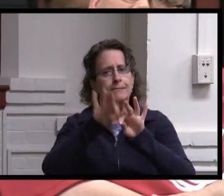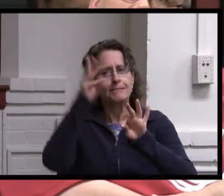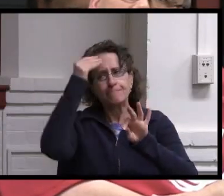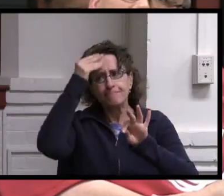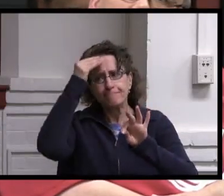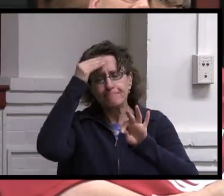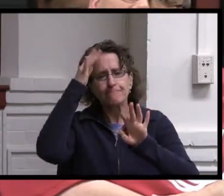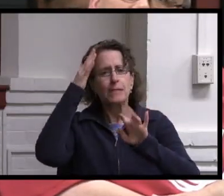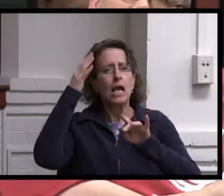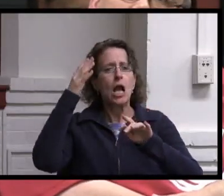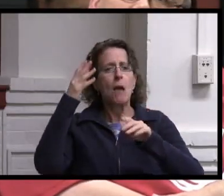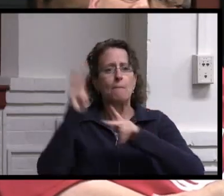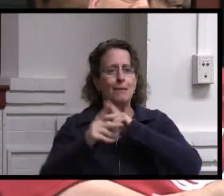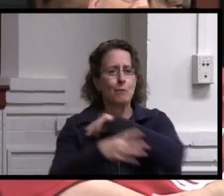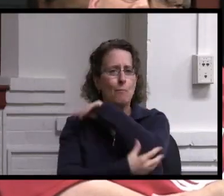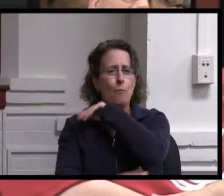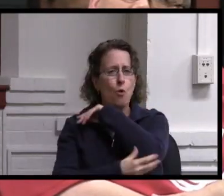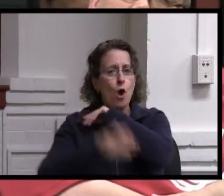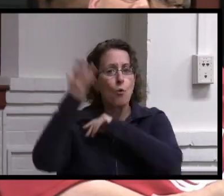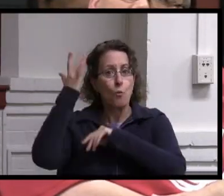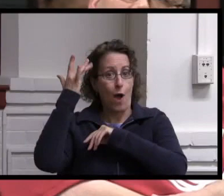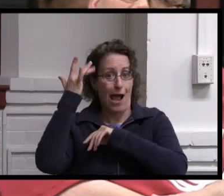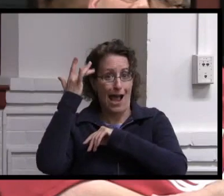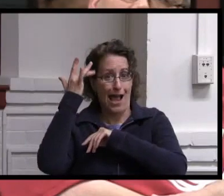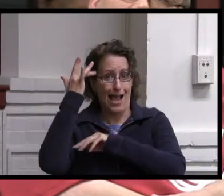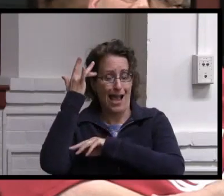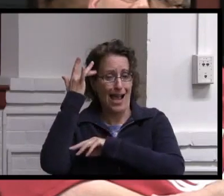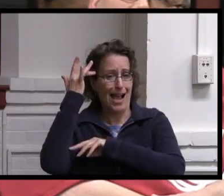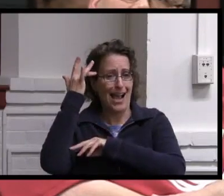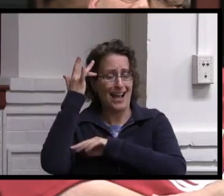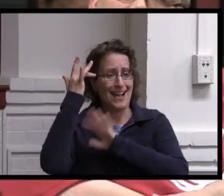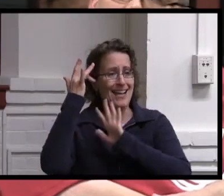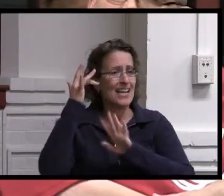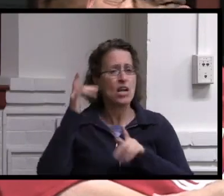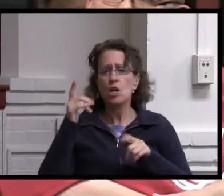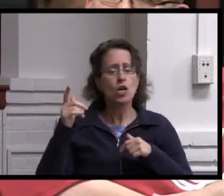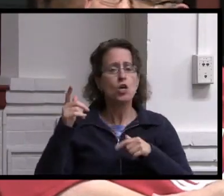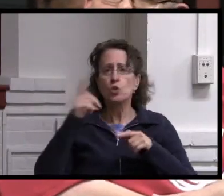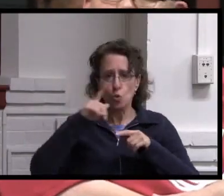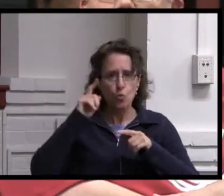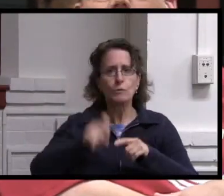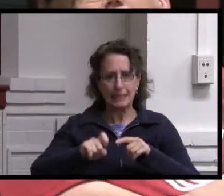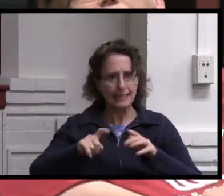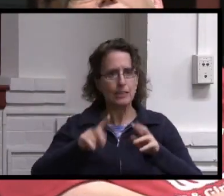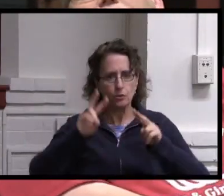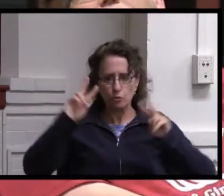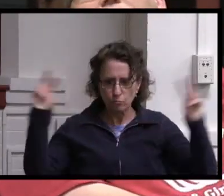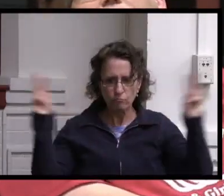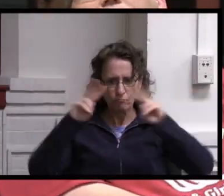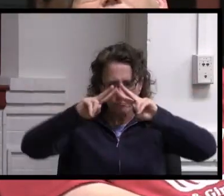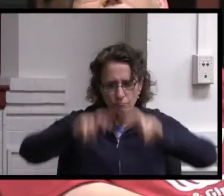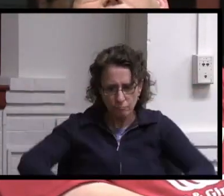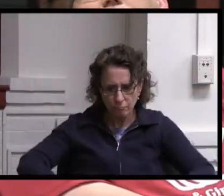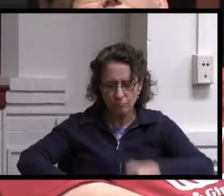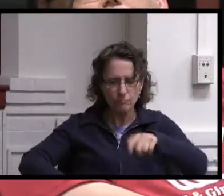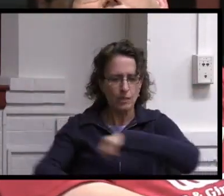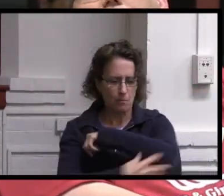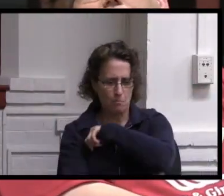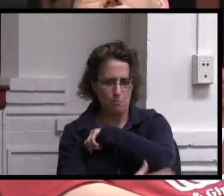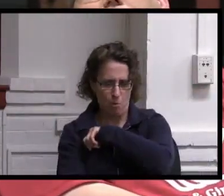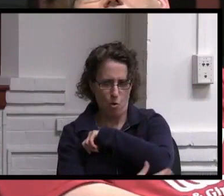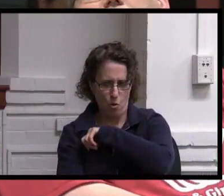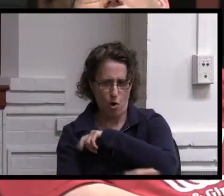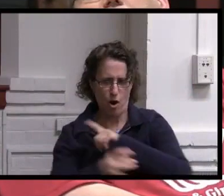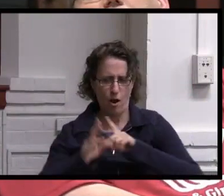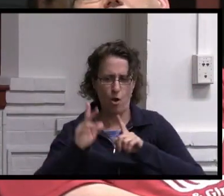poverty and why these issues exist. We can also better understand our relationship